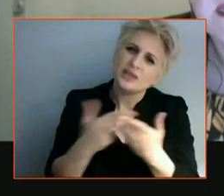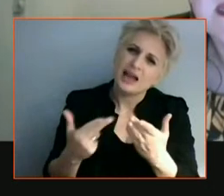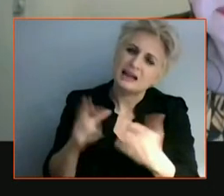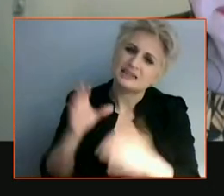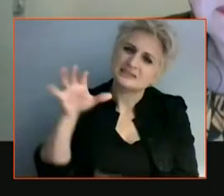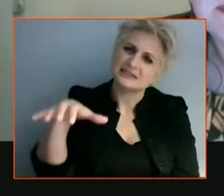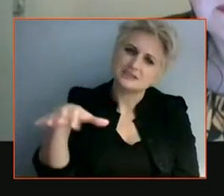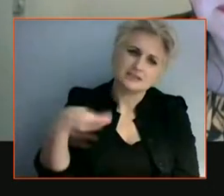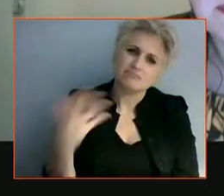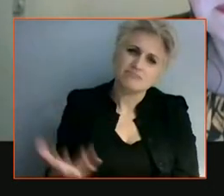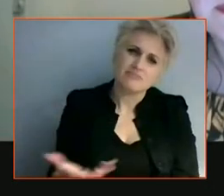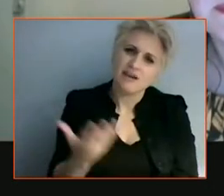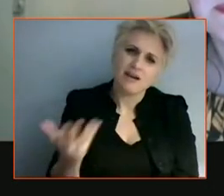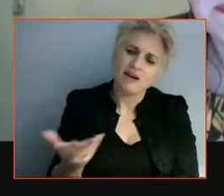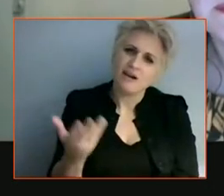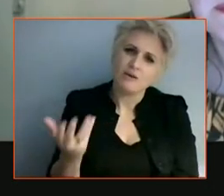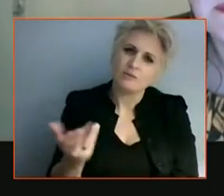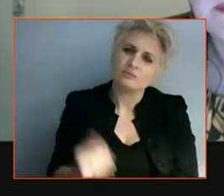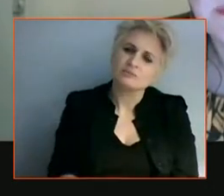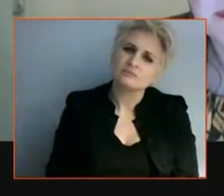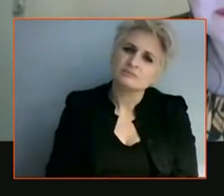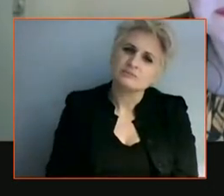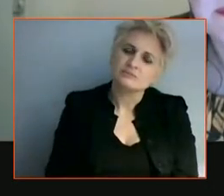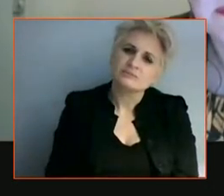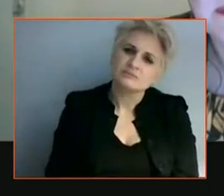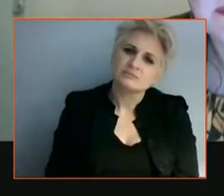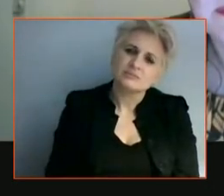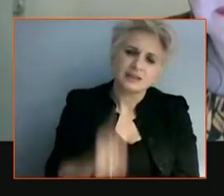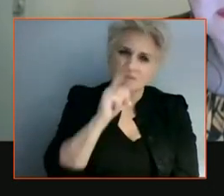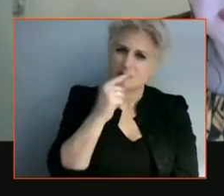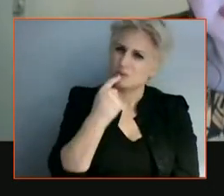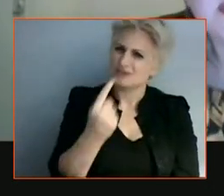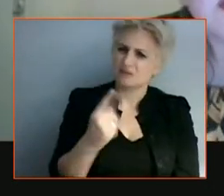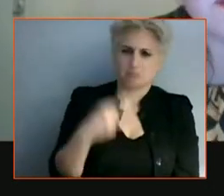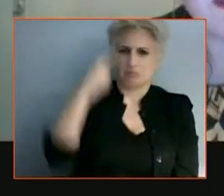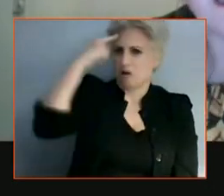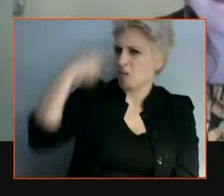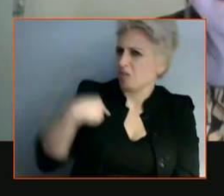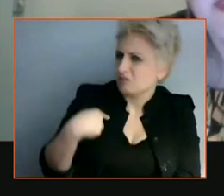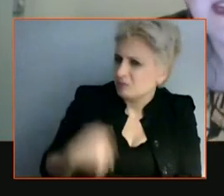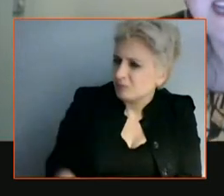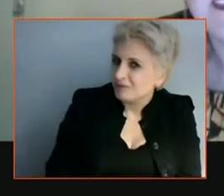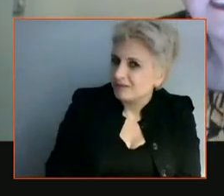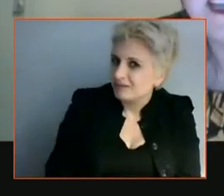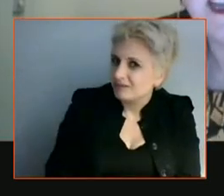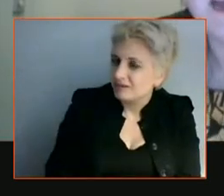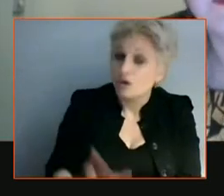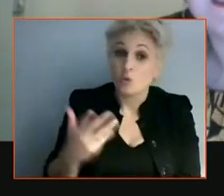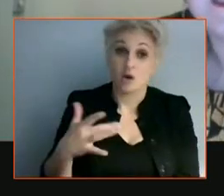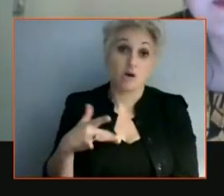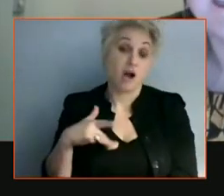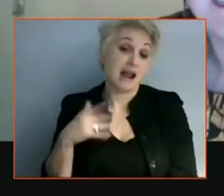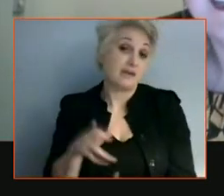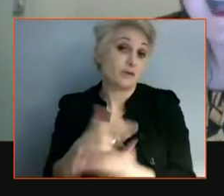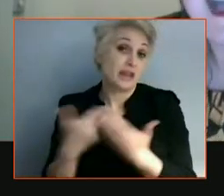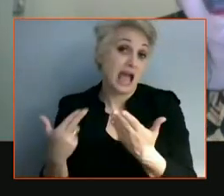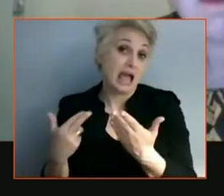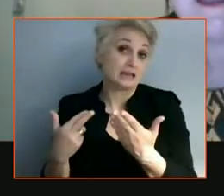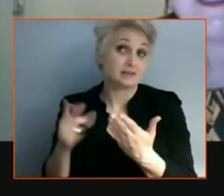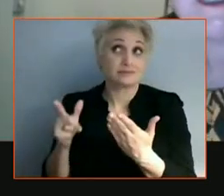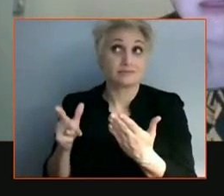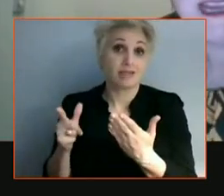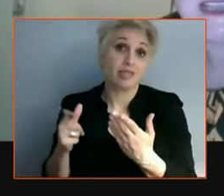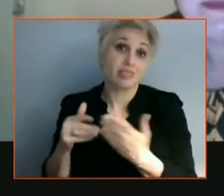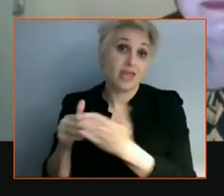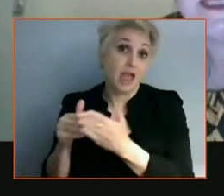Because there would be a fair few who would say that that has not been effective. Well, I live with an artist, that helps, that's one.